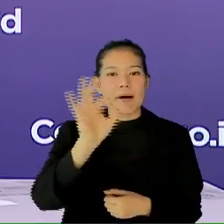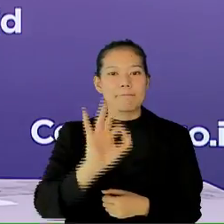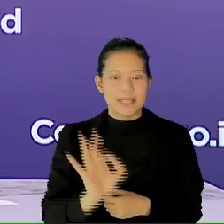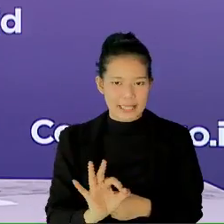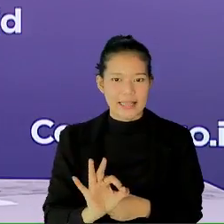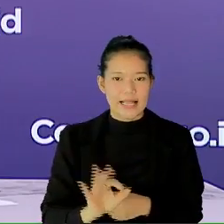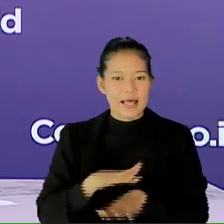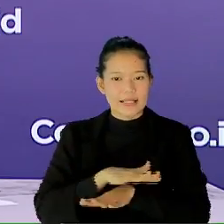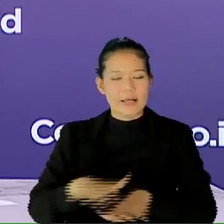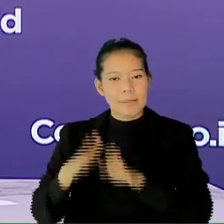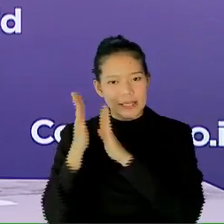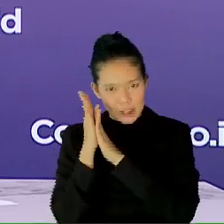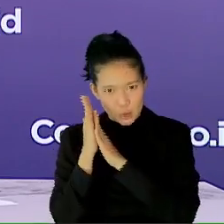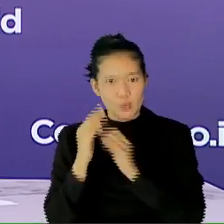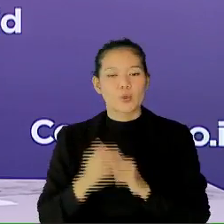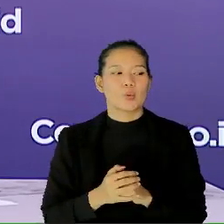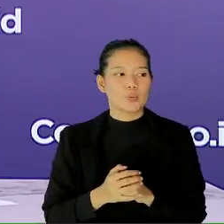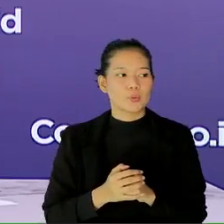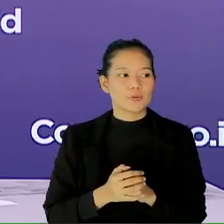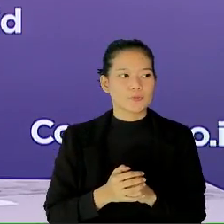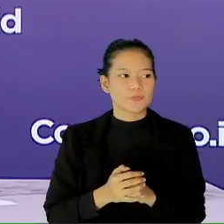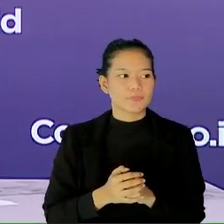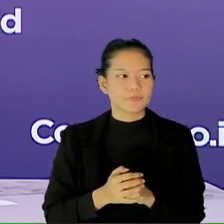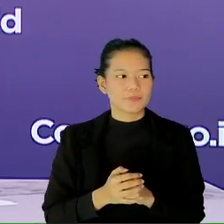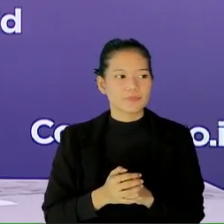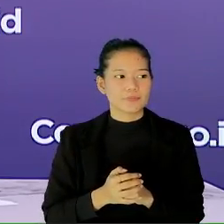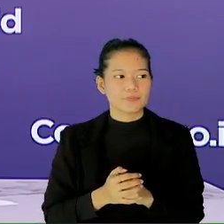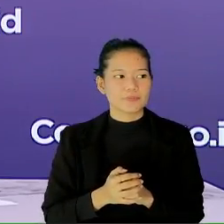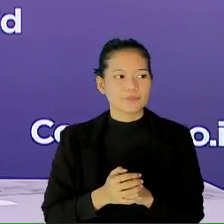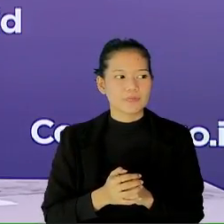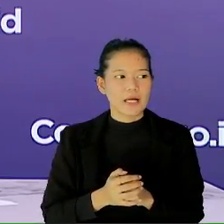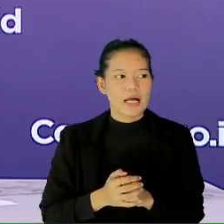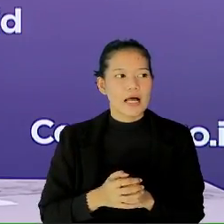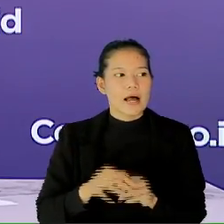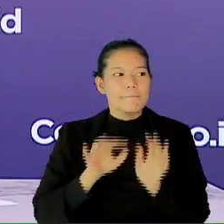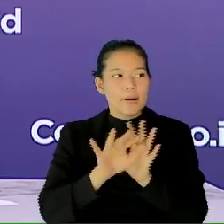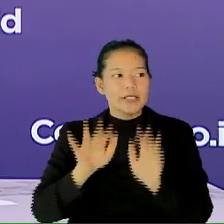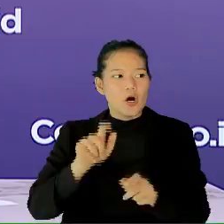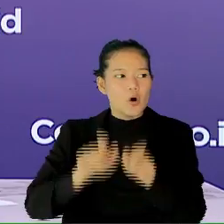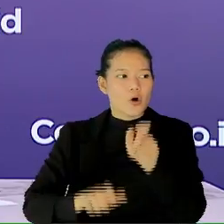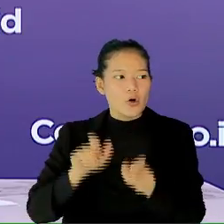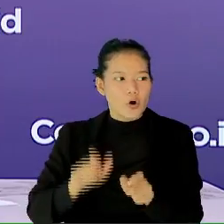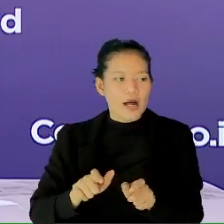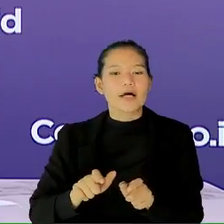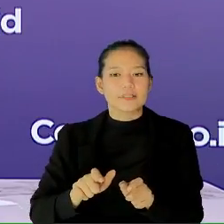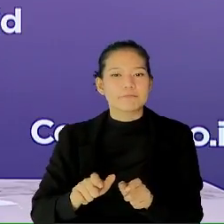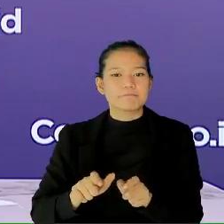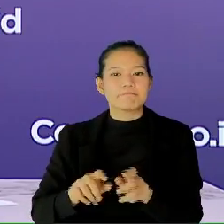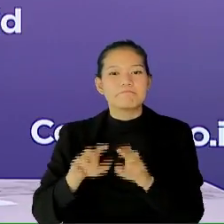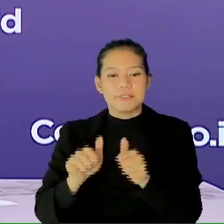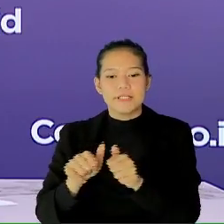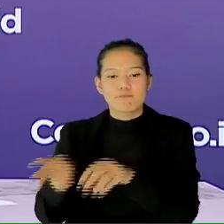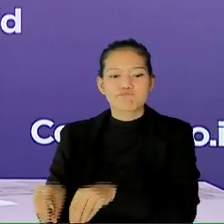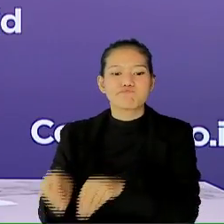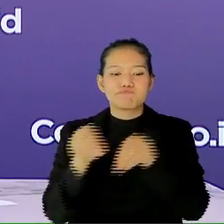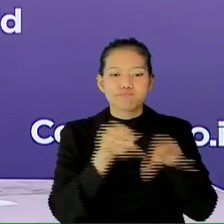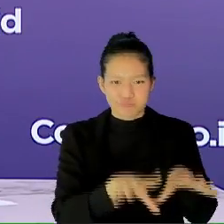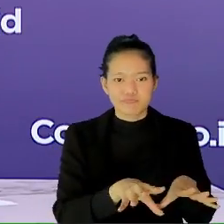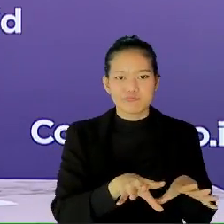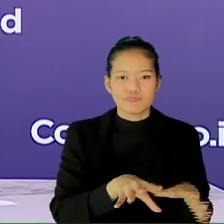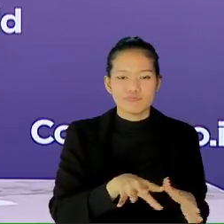54.35%. Mortality rate should ideally also be on a decline, as less people required hospital